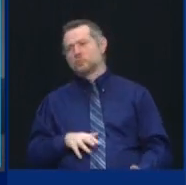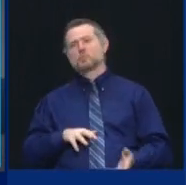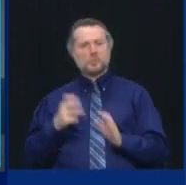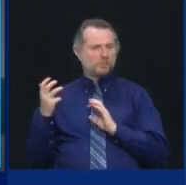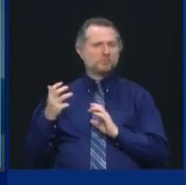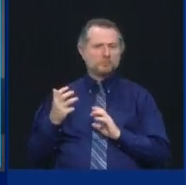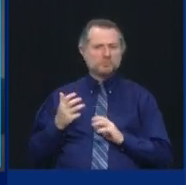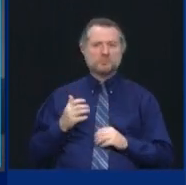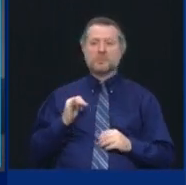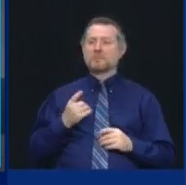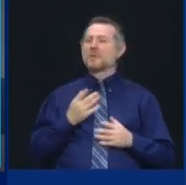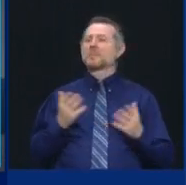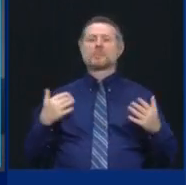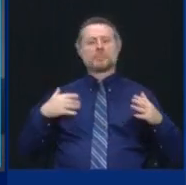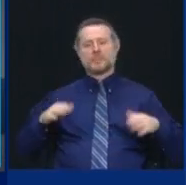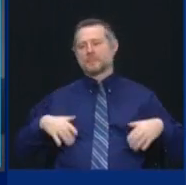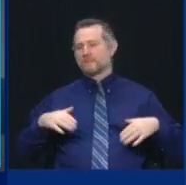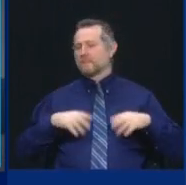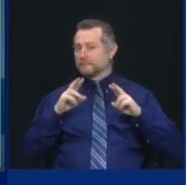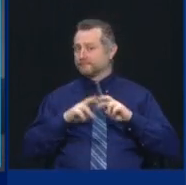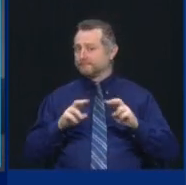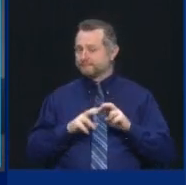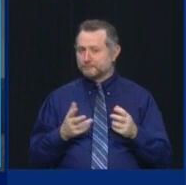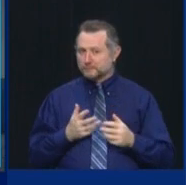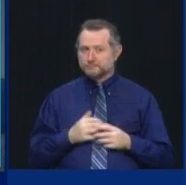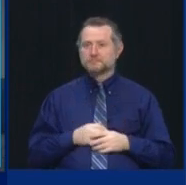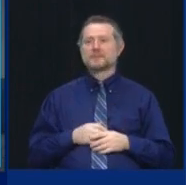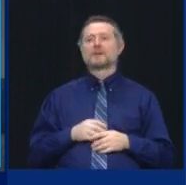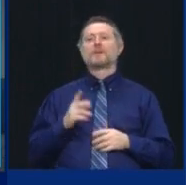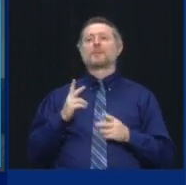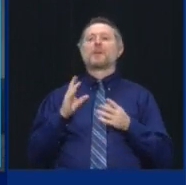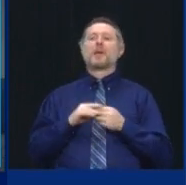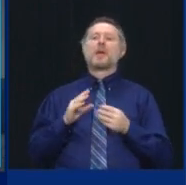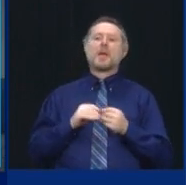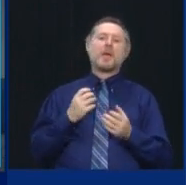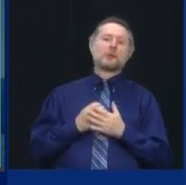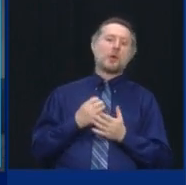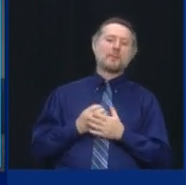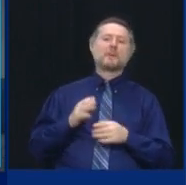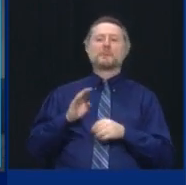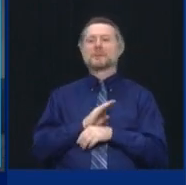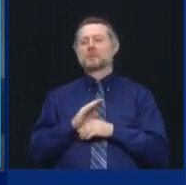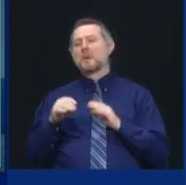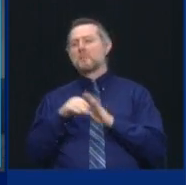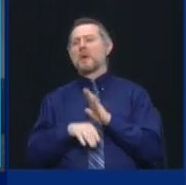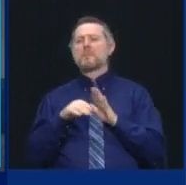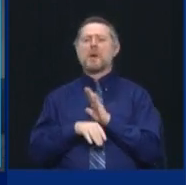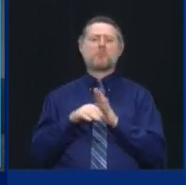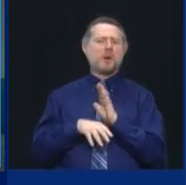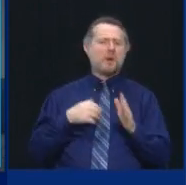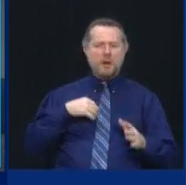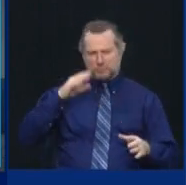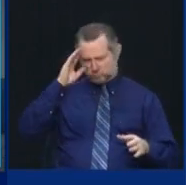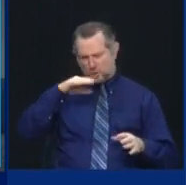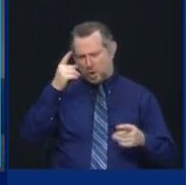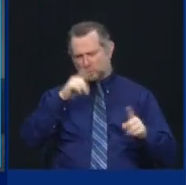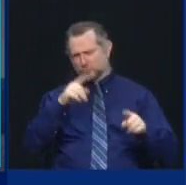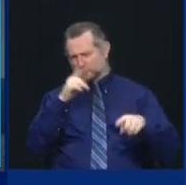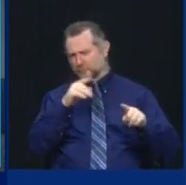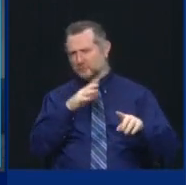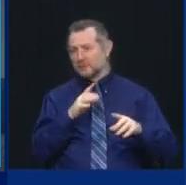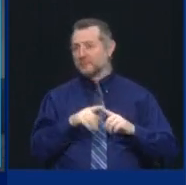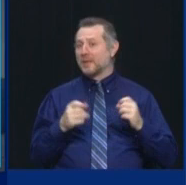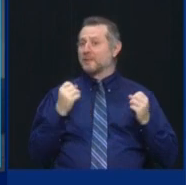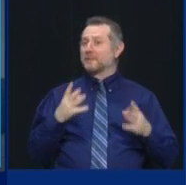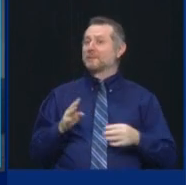even aware of. Everybody points to the economic damage, and that's certain. Businesses